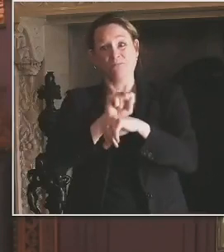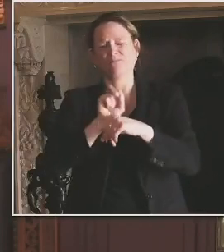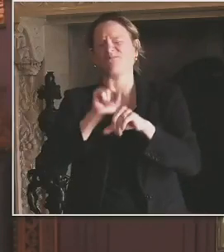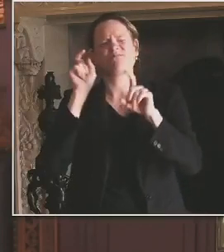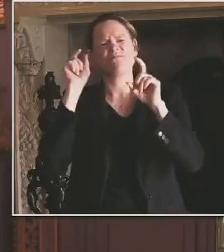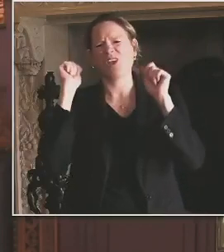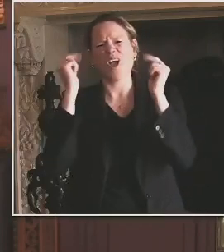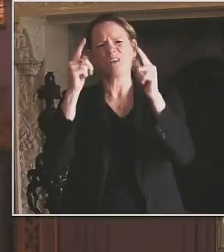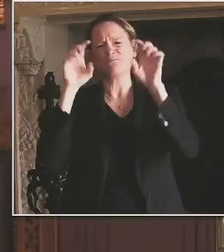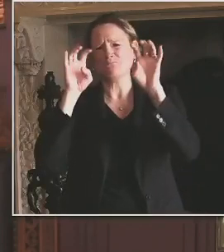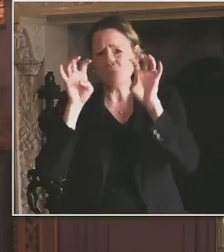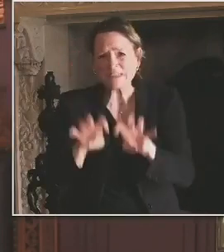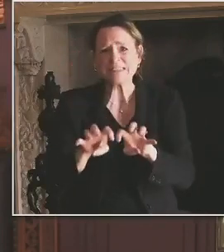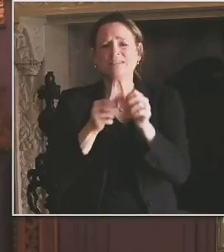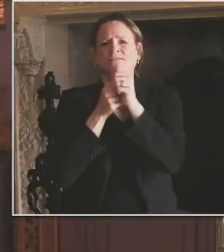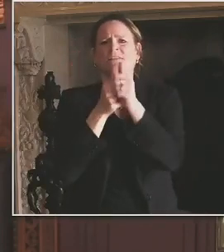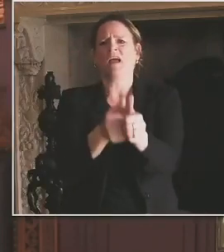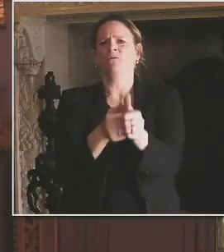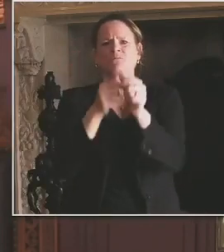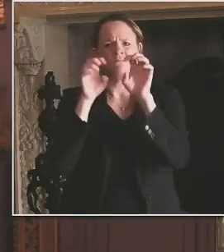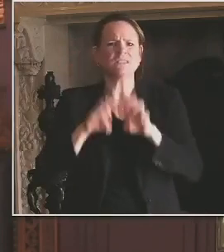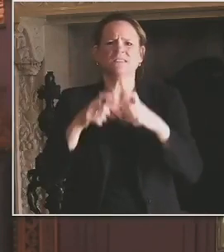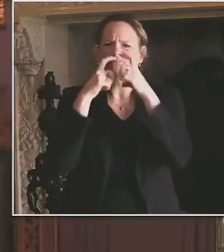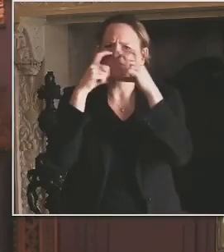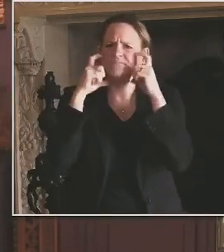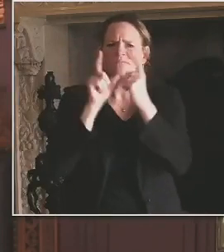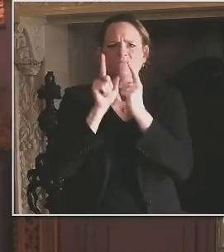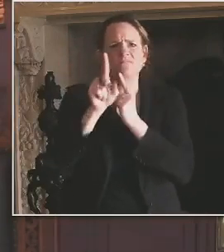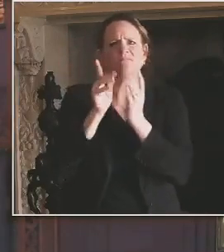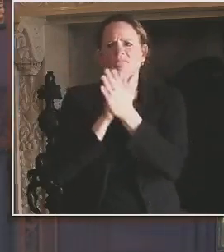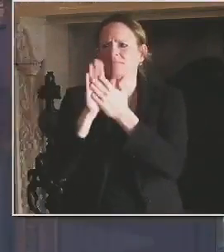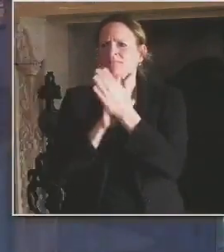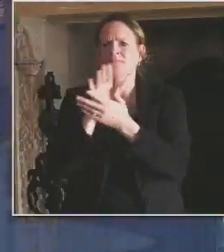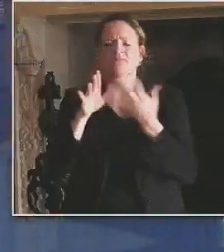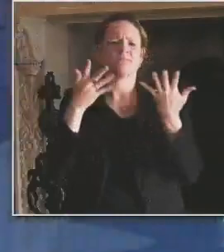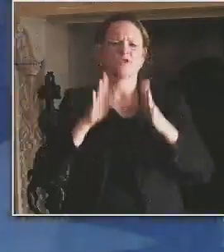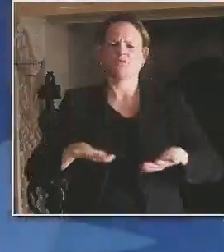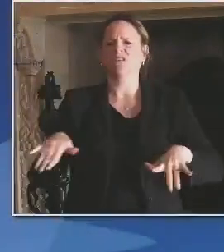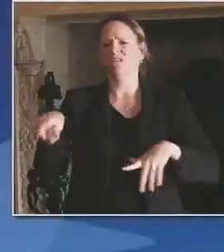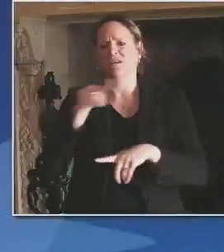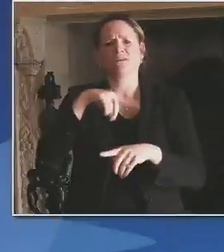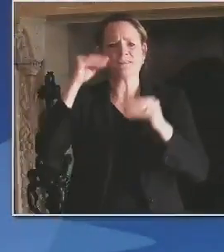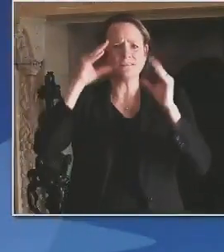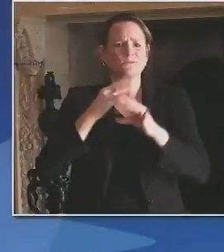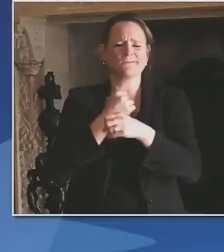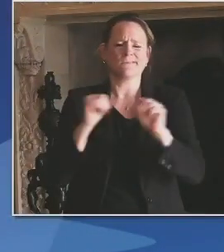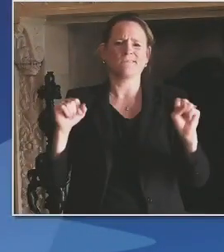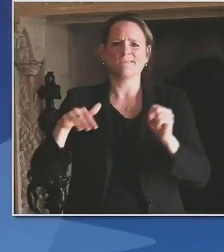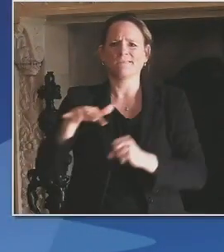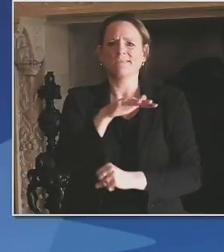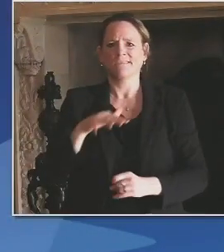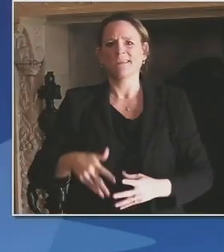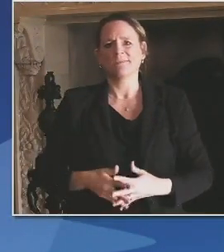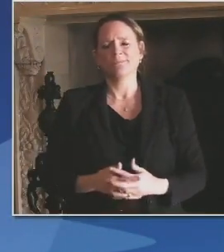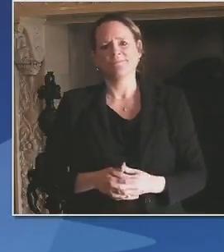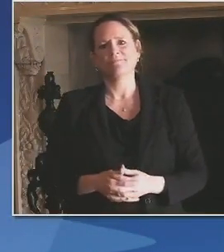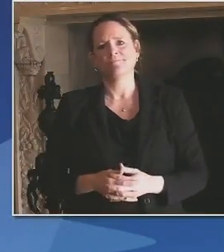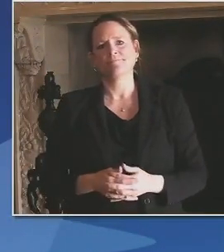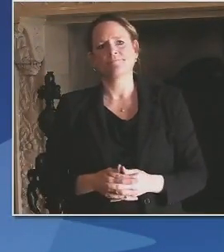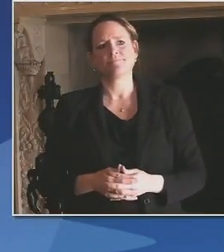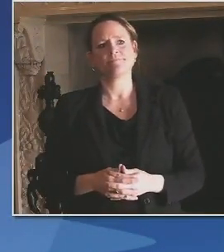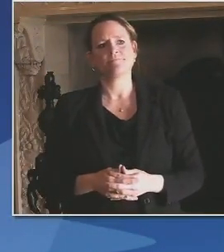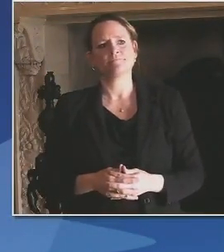think it'll be much easier for them to open safely. All right, our next question will come from WKOW-TV